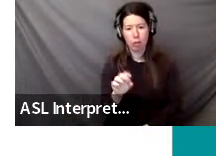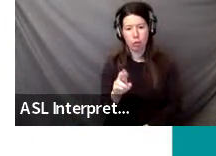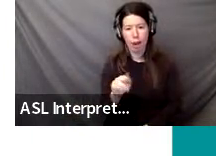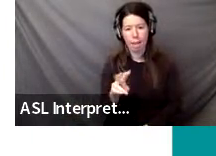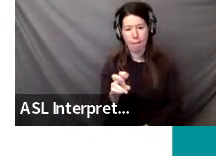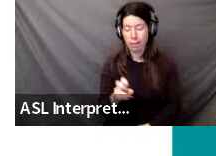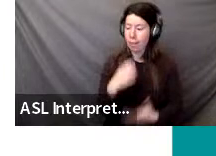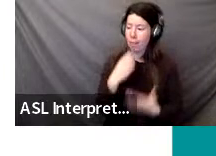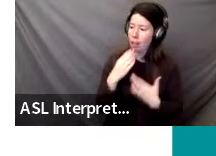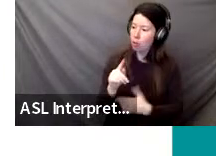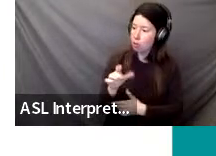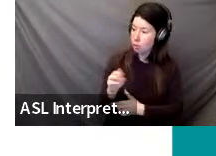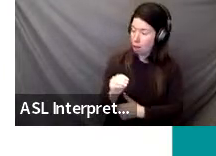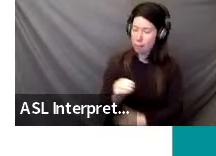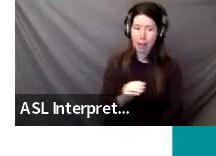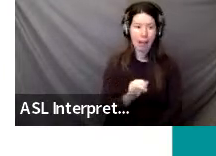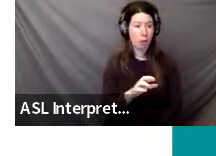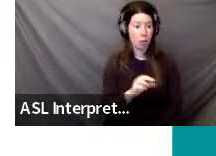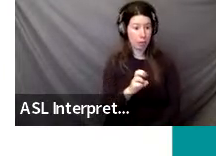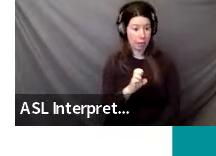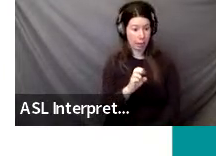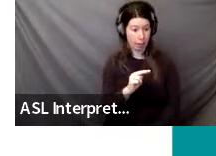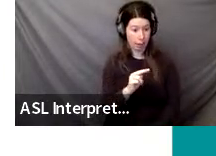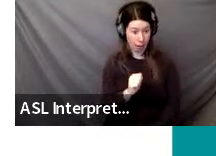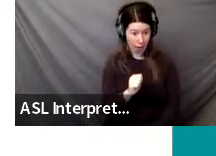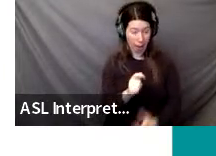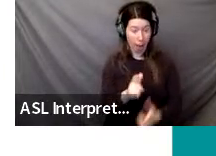Thanks, Tom. Irina, and then Dina.